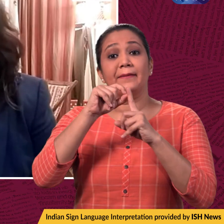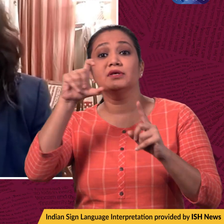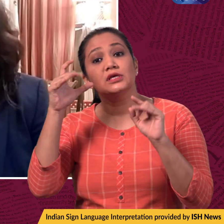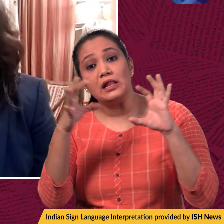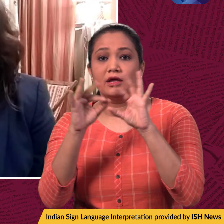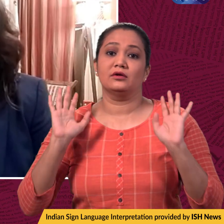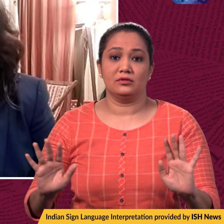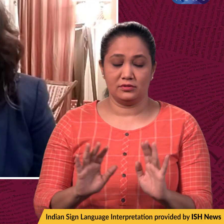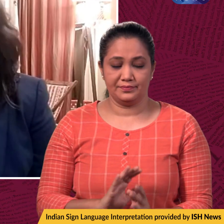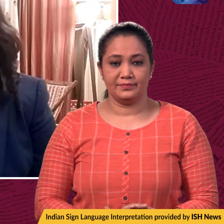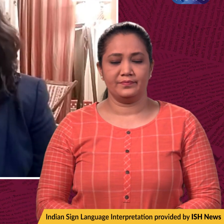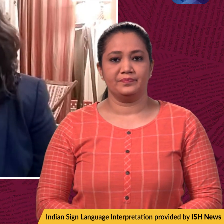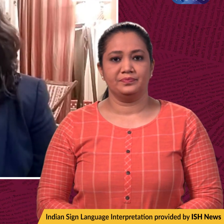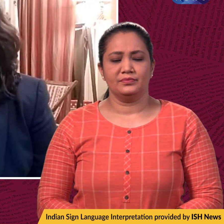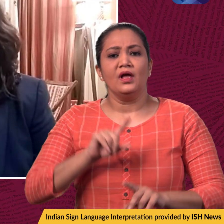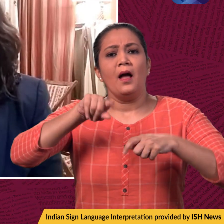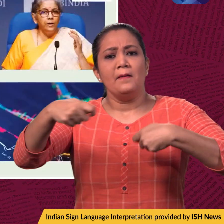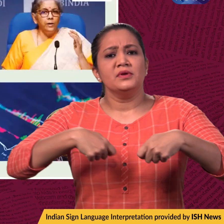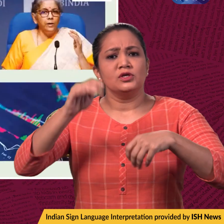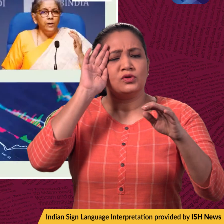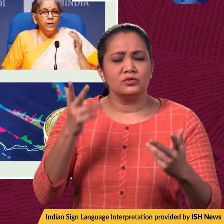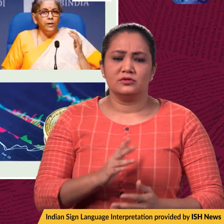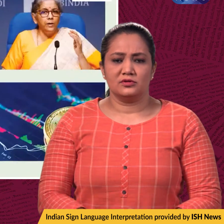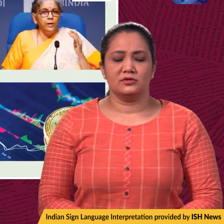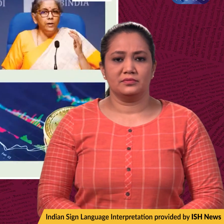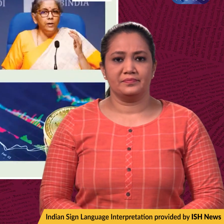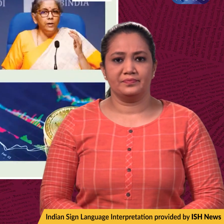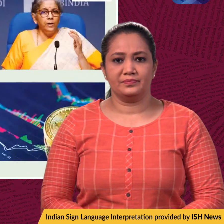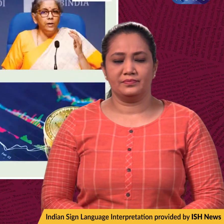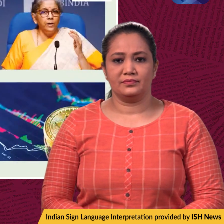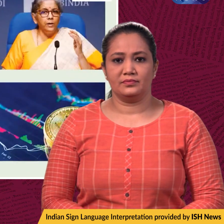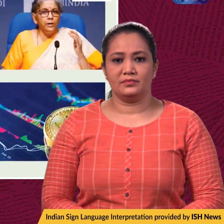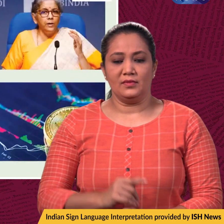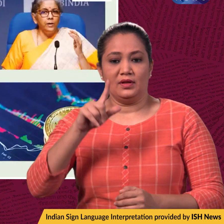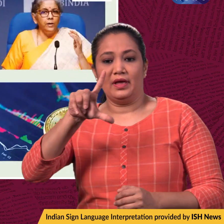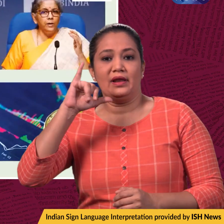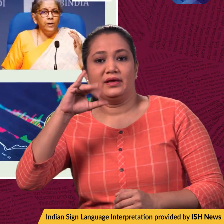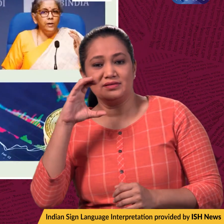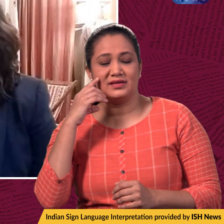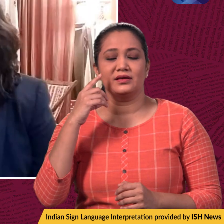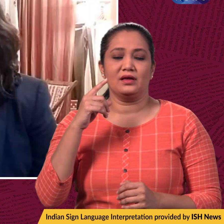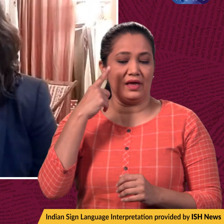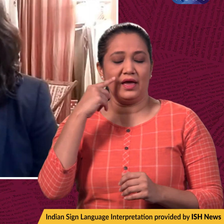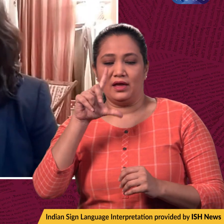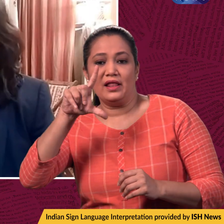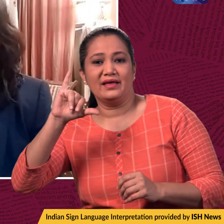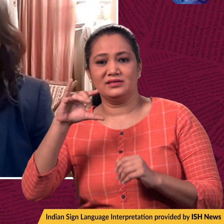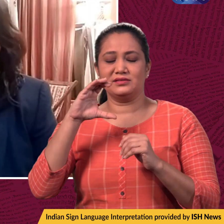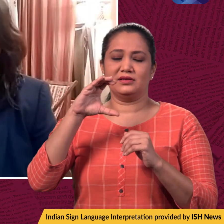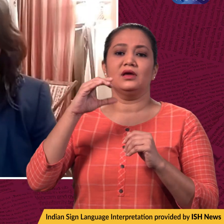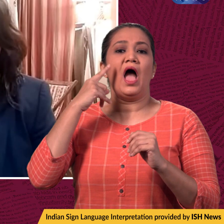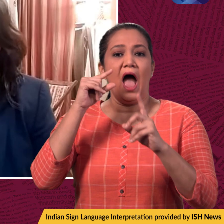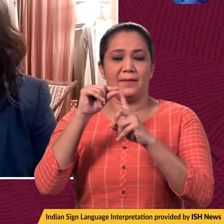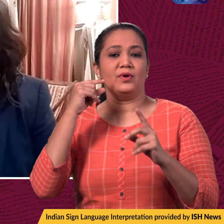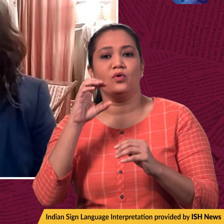Penal Code. On to business news, starting off with LIC IPO, which will open on the 4th